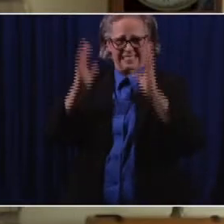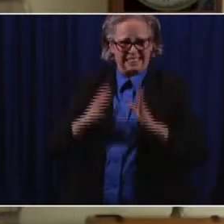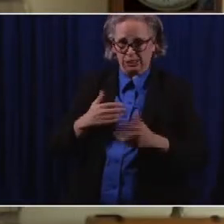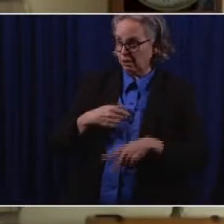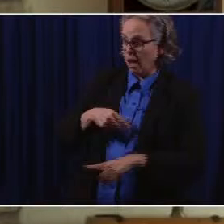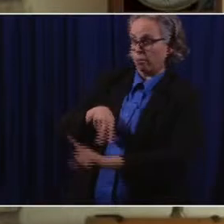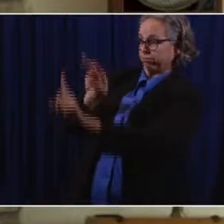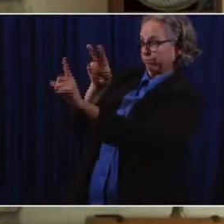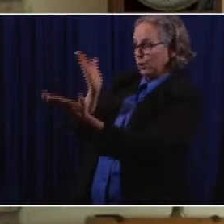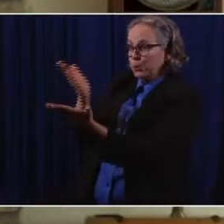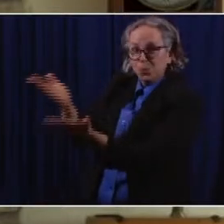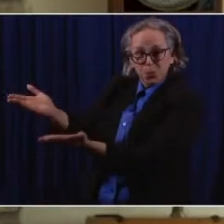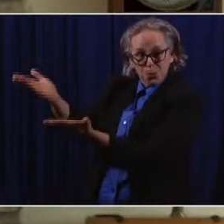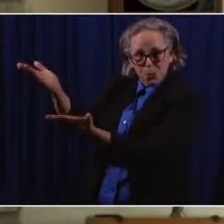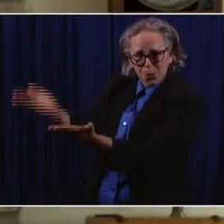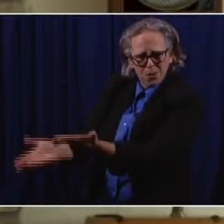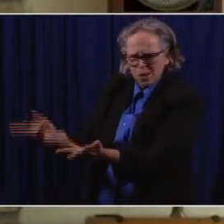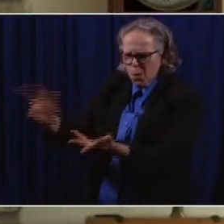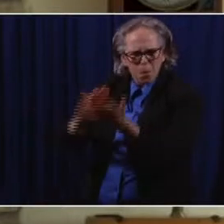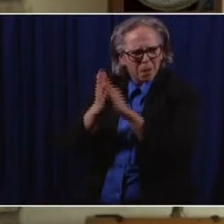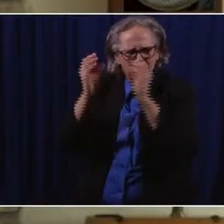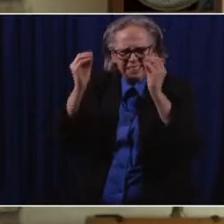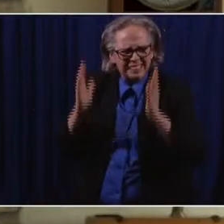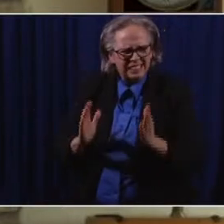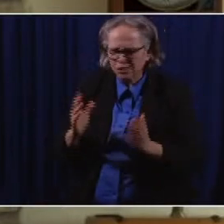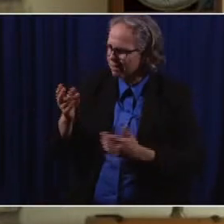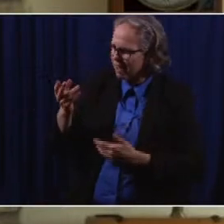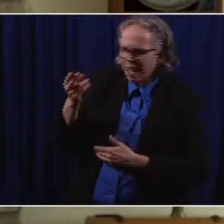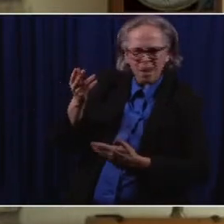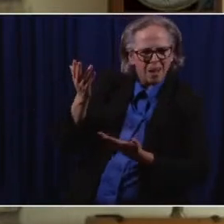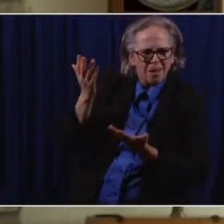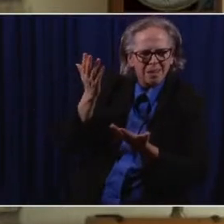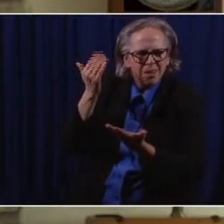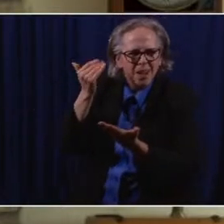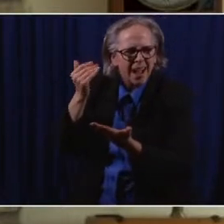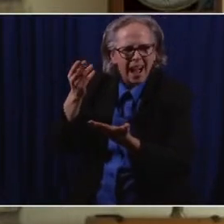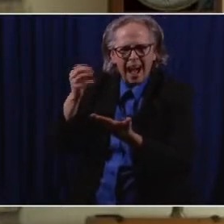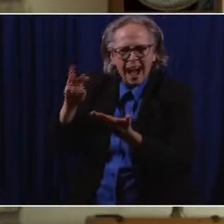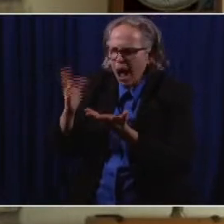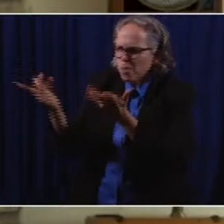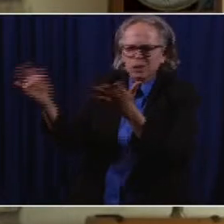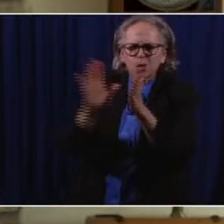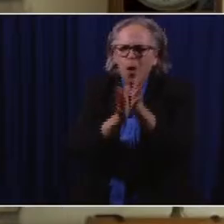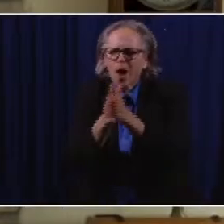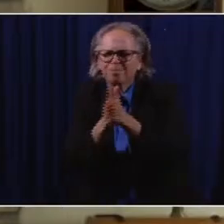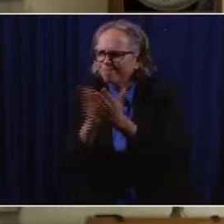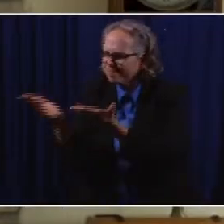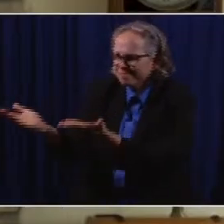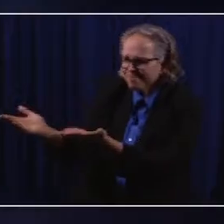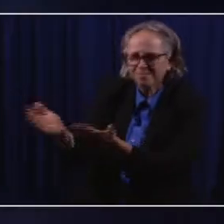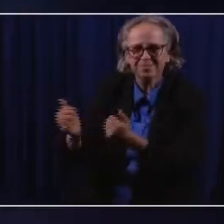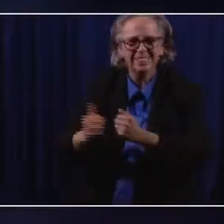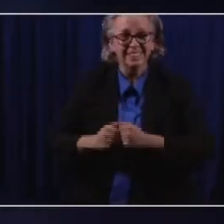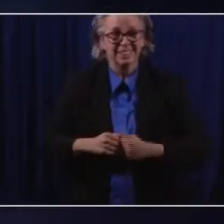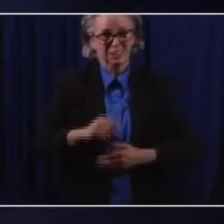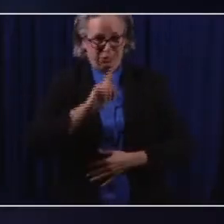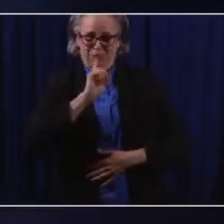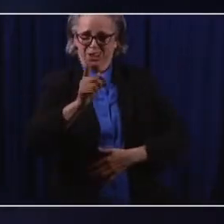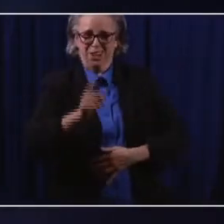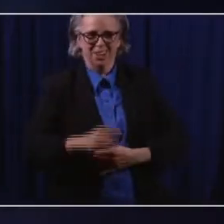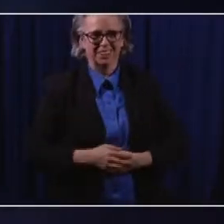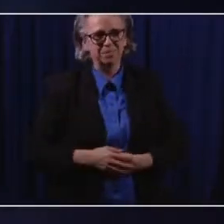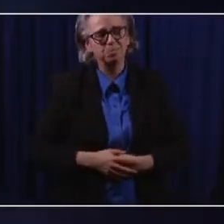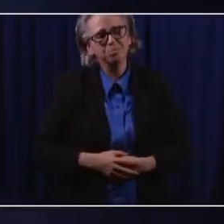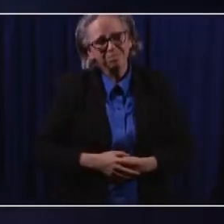How did you become a teacher? What inspired you to do that? What was your pathway? Sure. I think